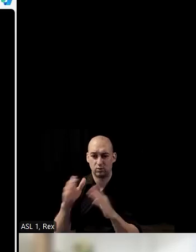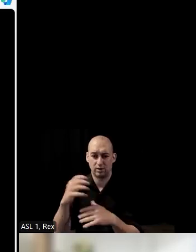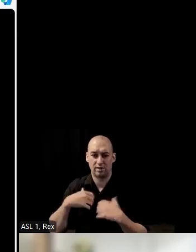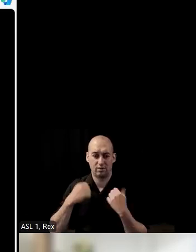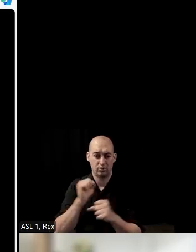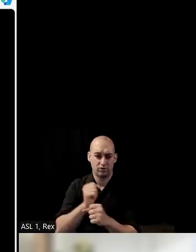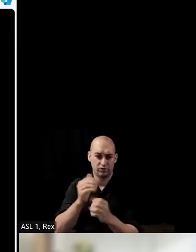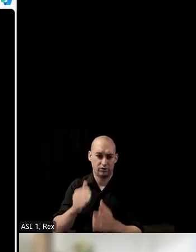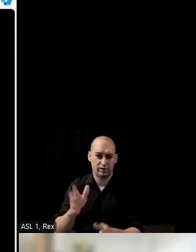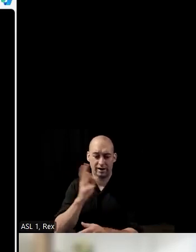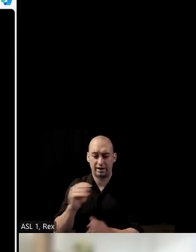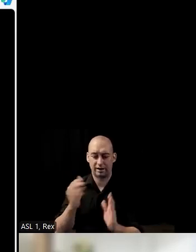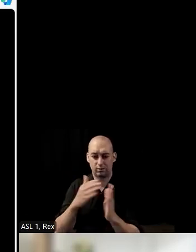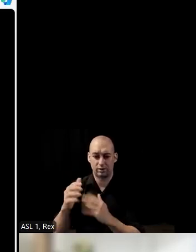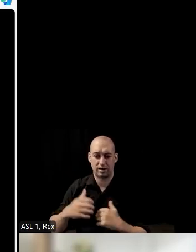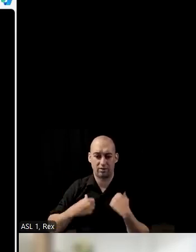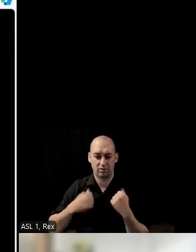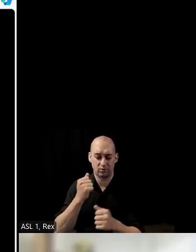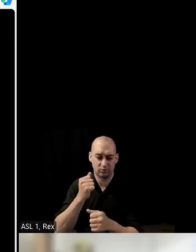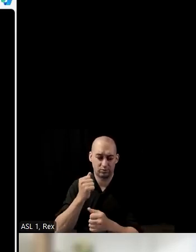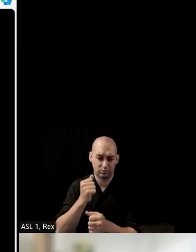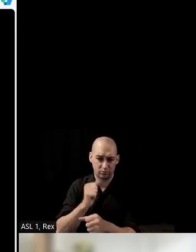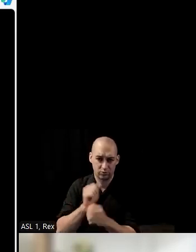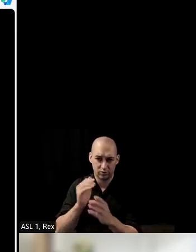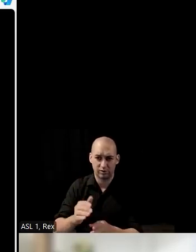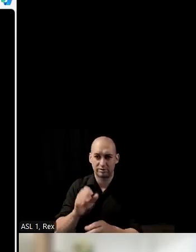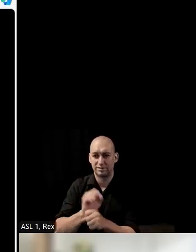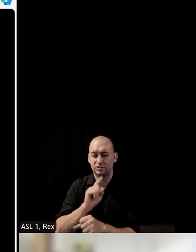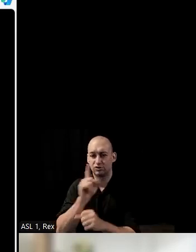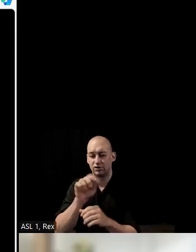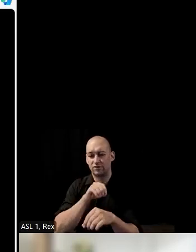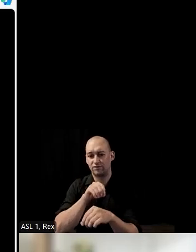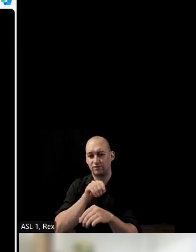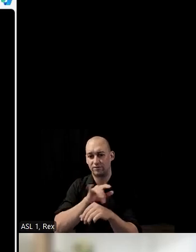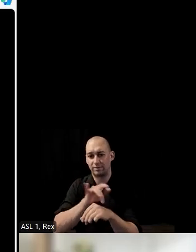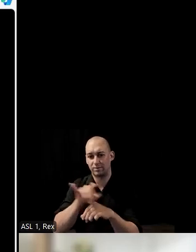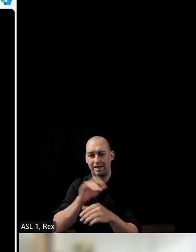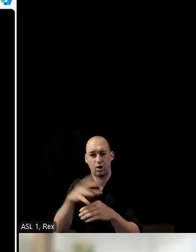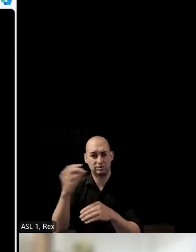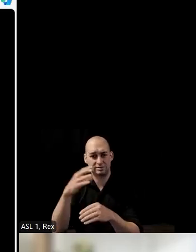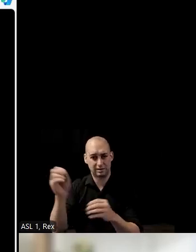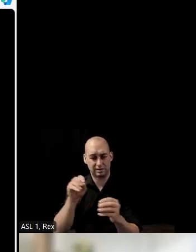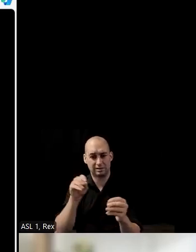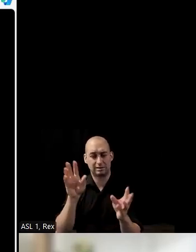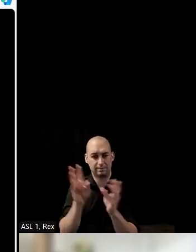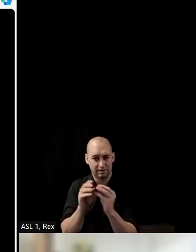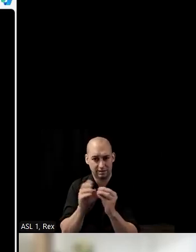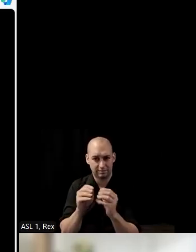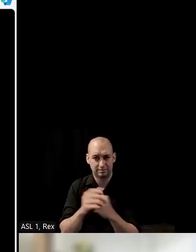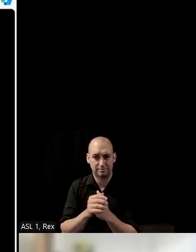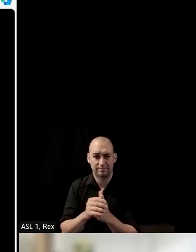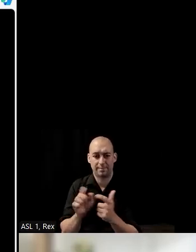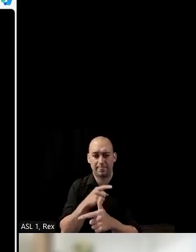the community health worker to discuss cases and are available for consultation outside of the meetings. And then the